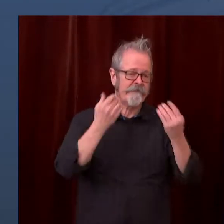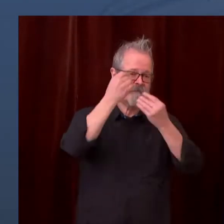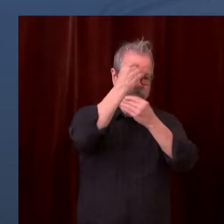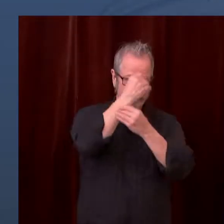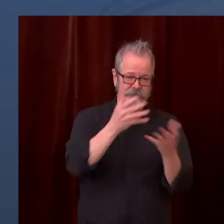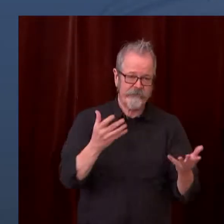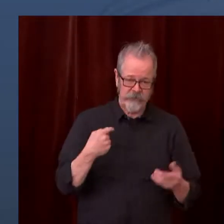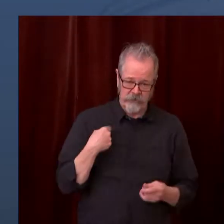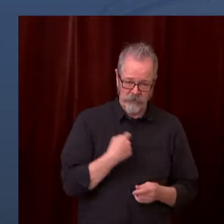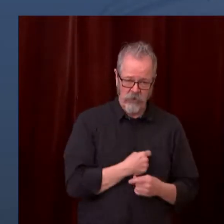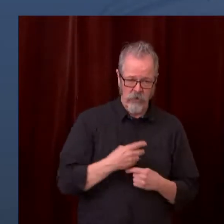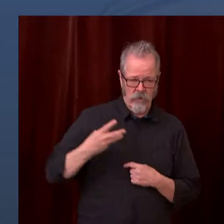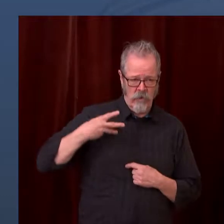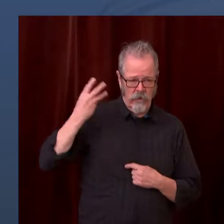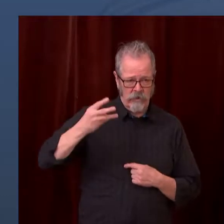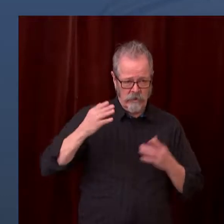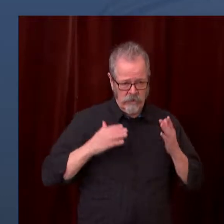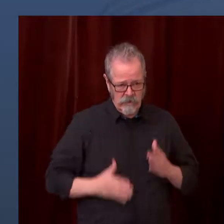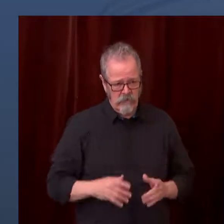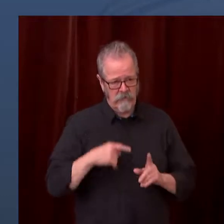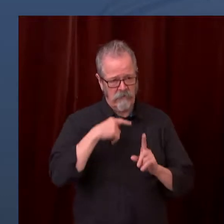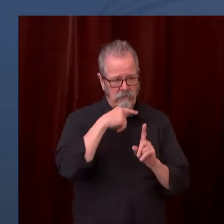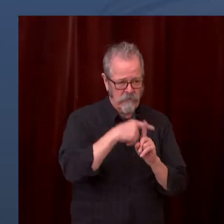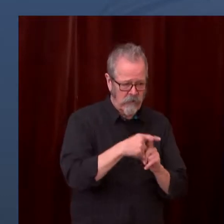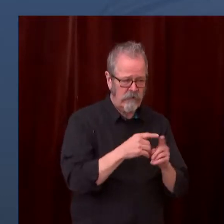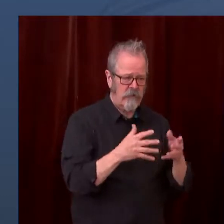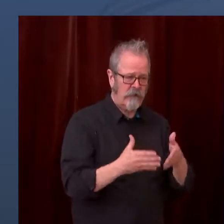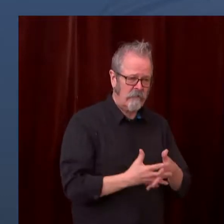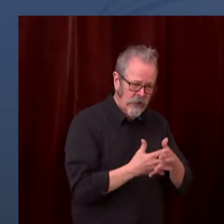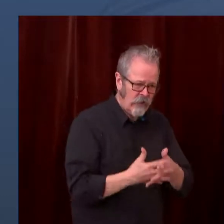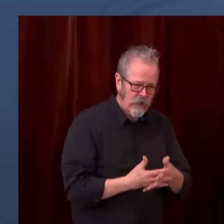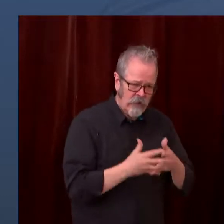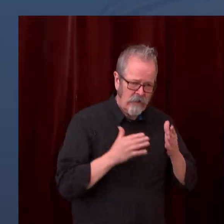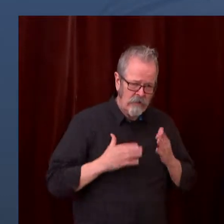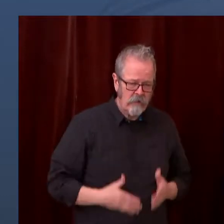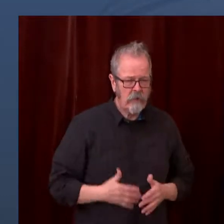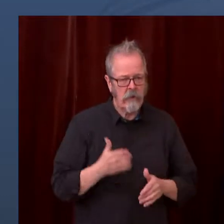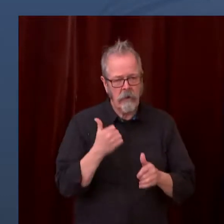there's 50 states that are facing these challenges. We're not the only ones who are facing these challenges.